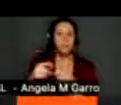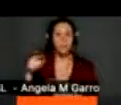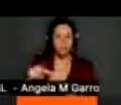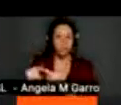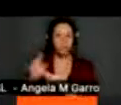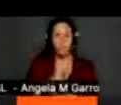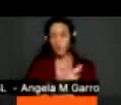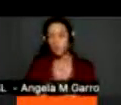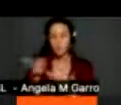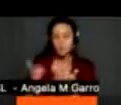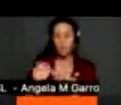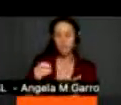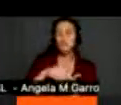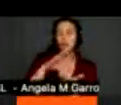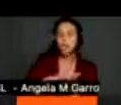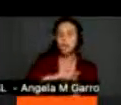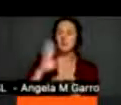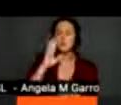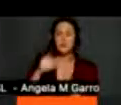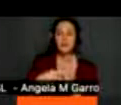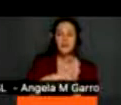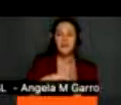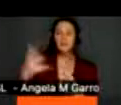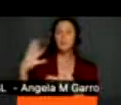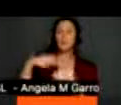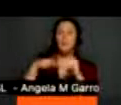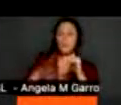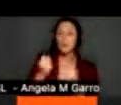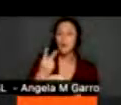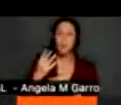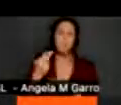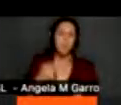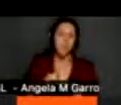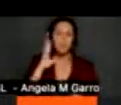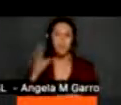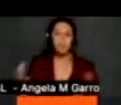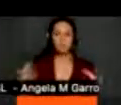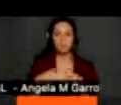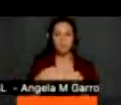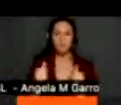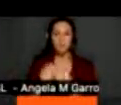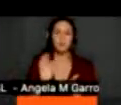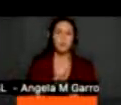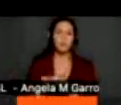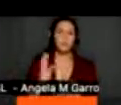document would indicate that within 12 months, we'll be back here with the school board with a fully fleshed out